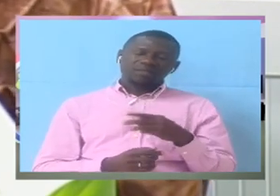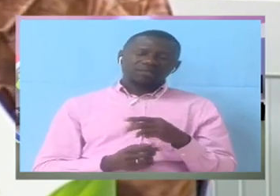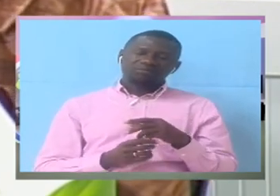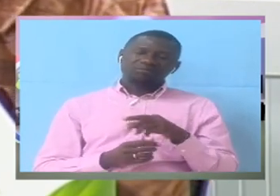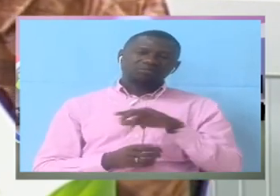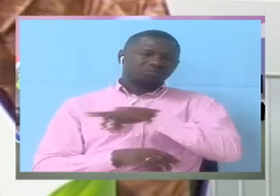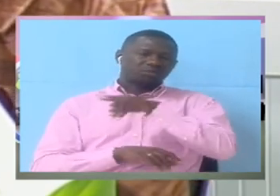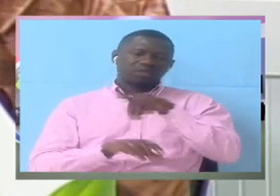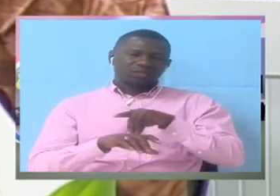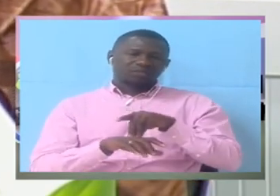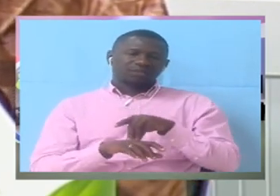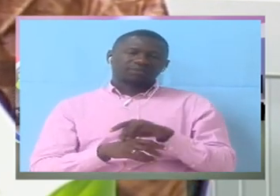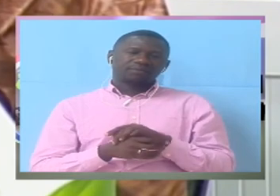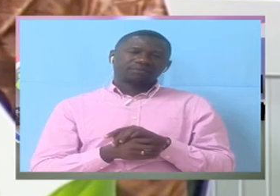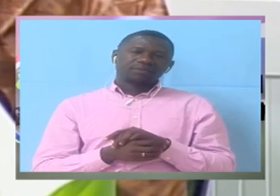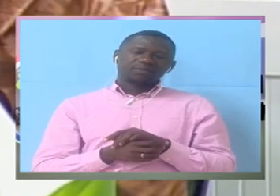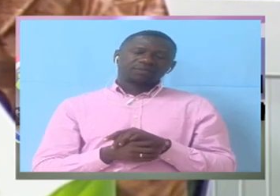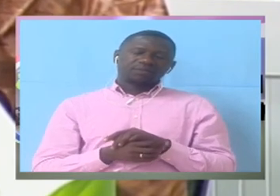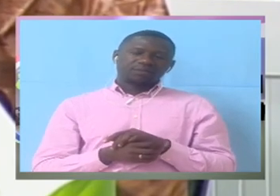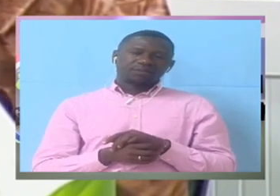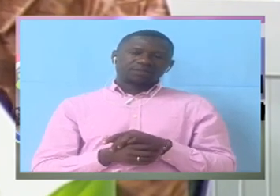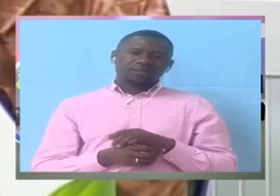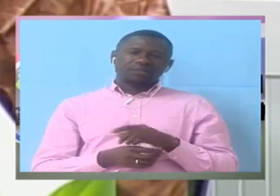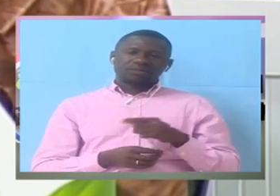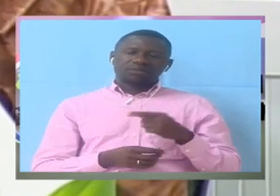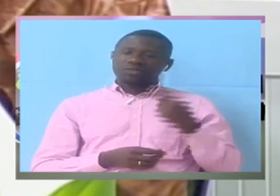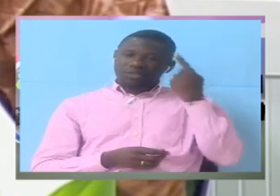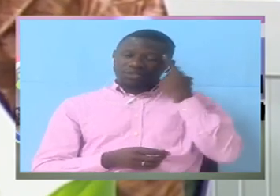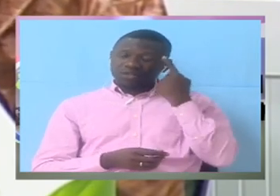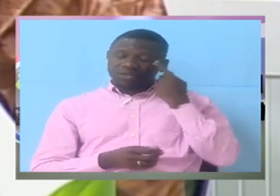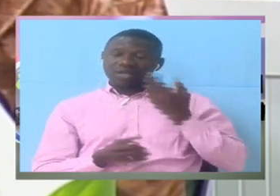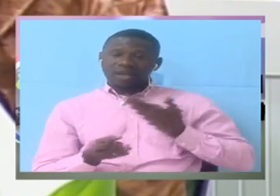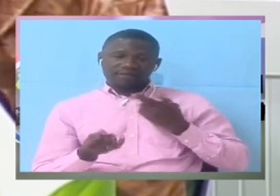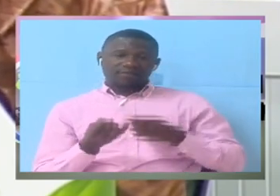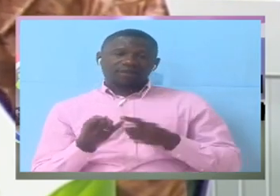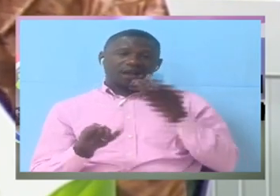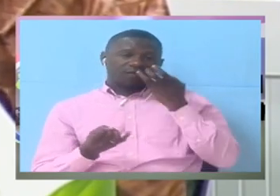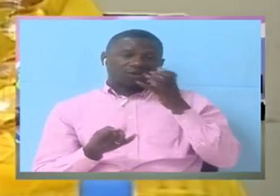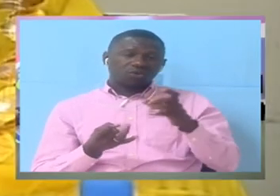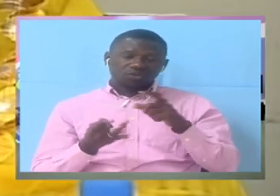Kepa. Guinea-Conakry has it. Ivory Coast has it.